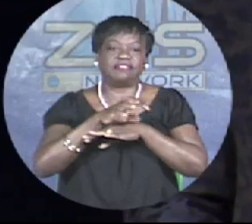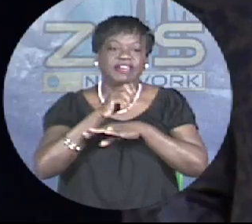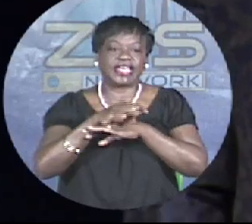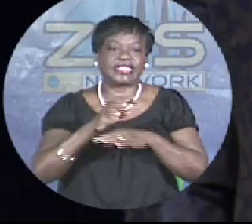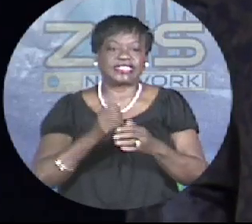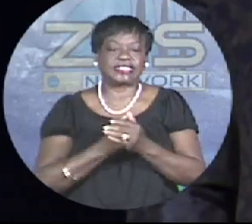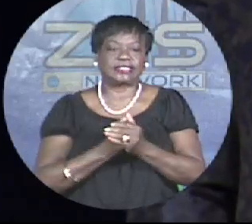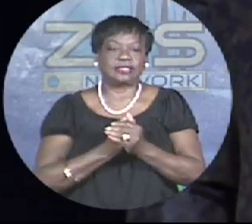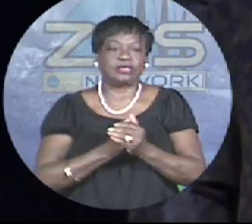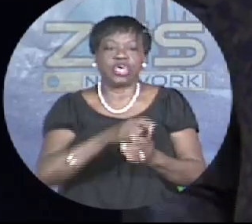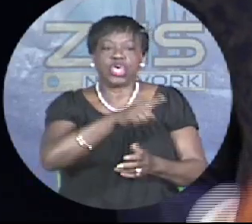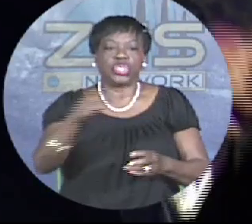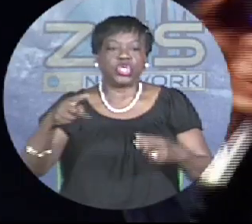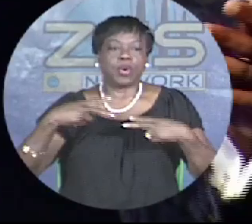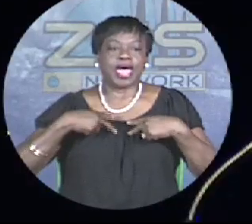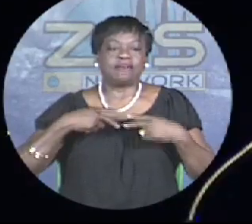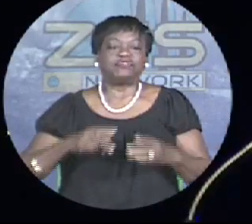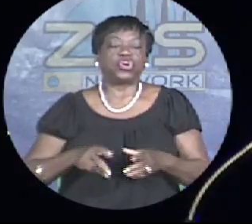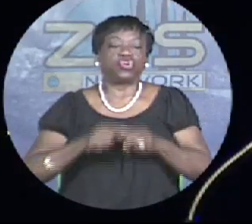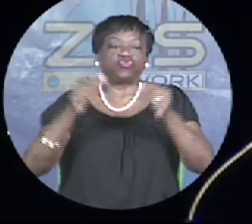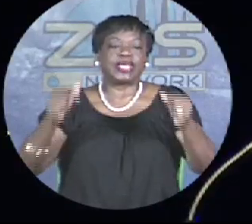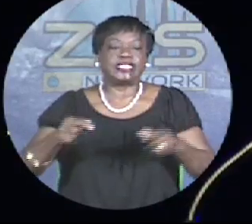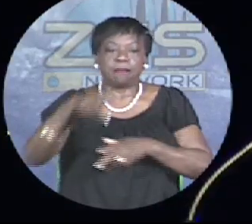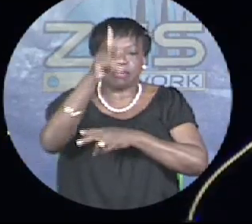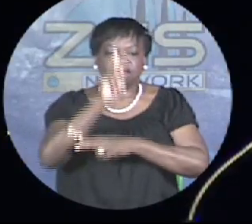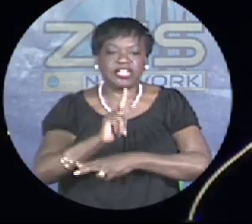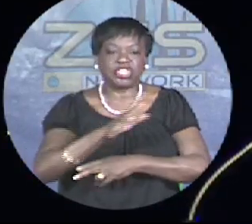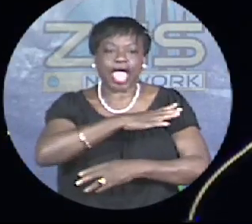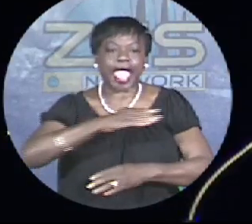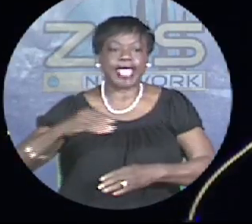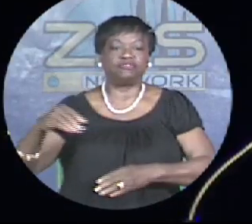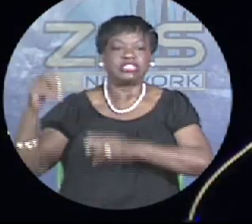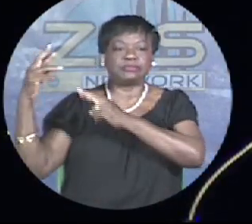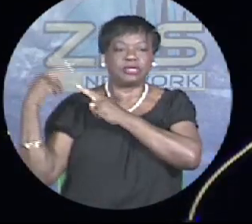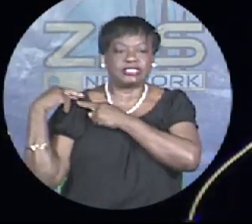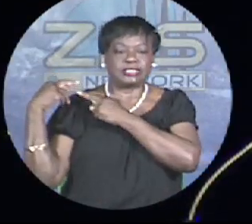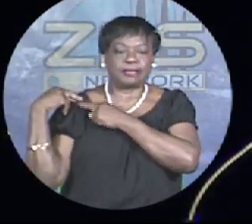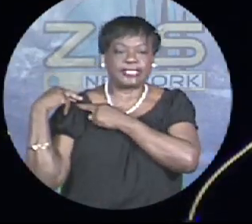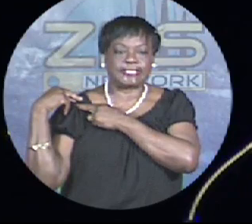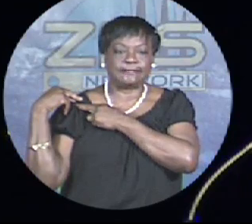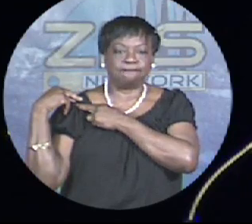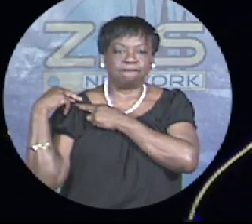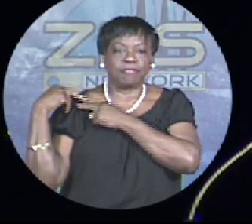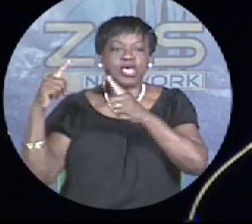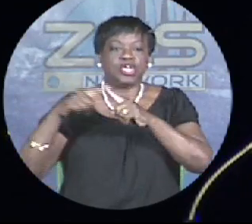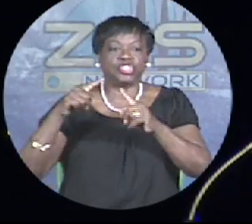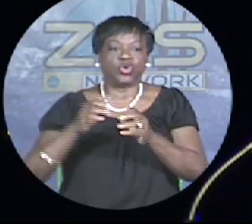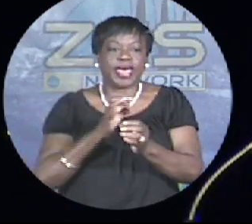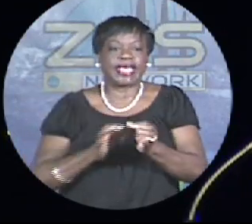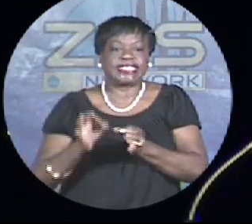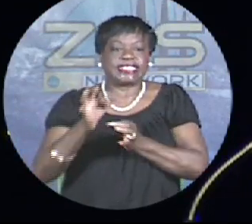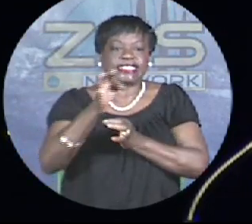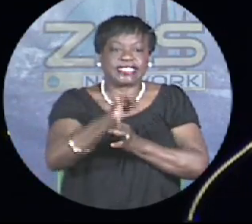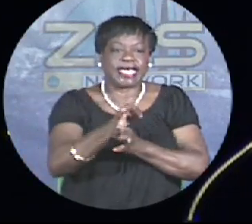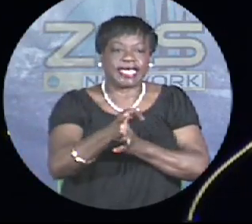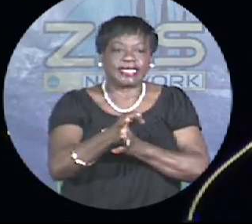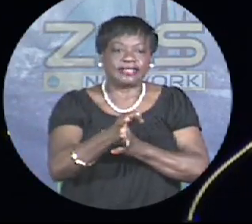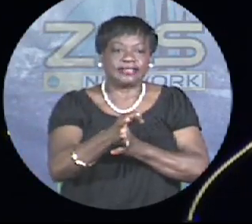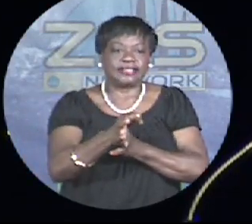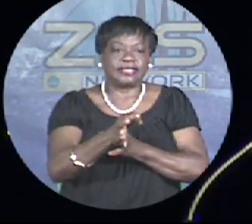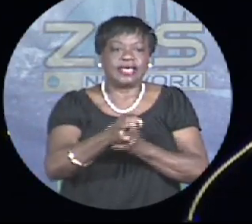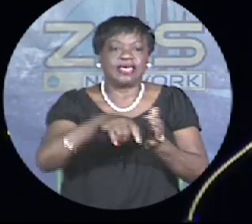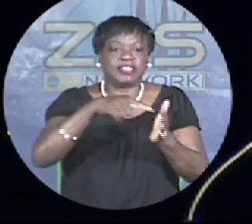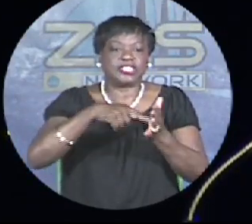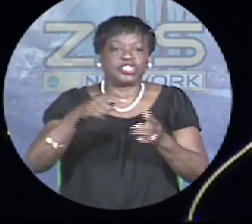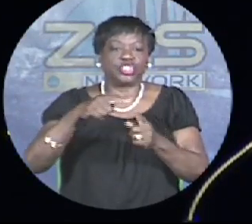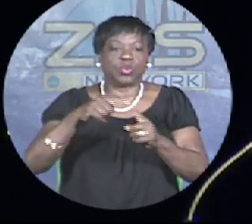Foundation. You have the great privilege and responsibility to extend the night's gala to a larger